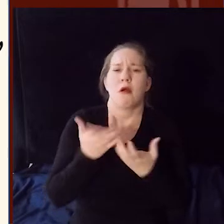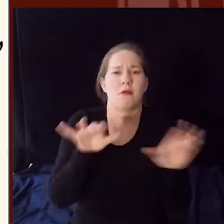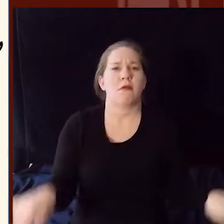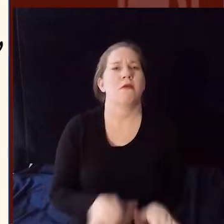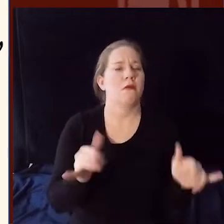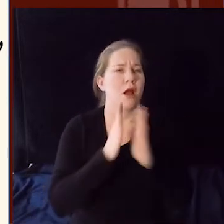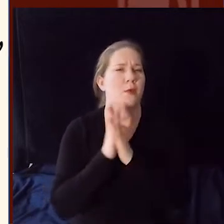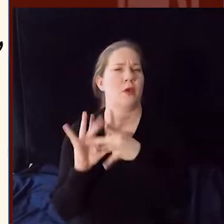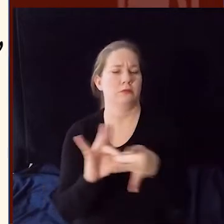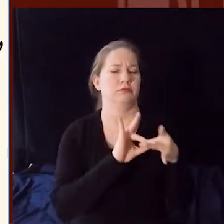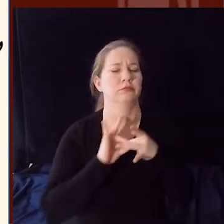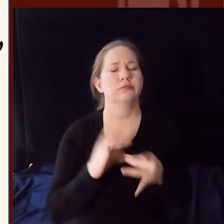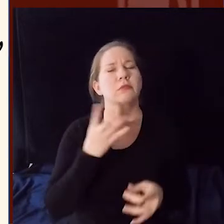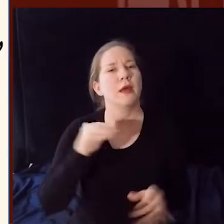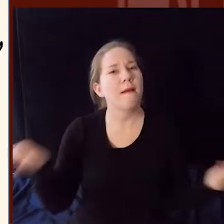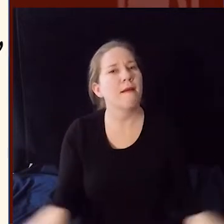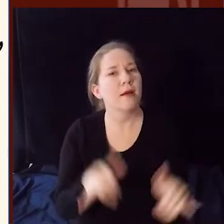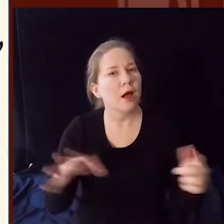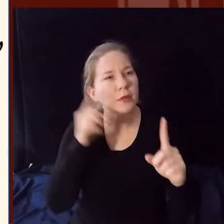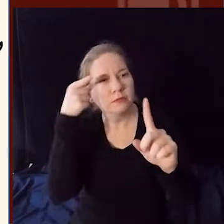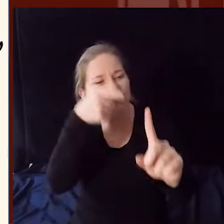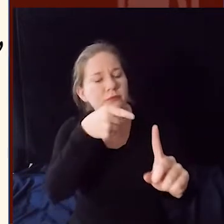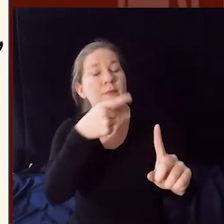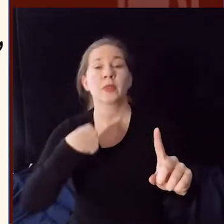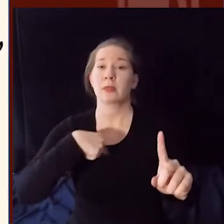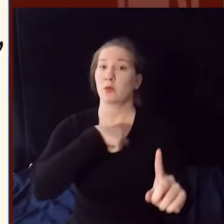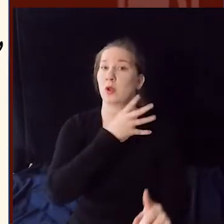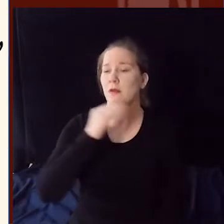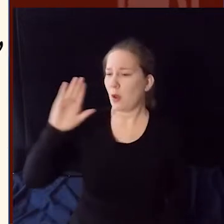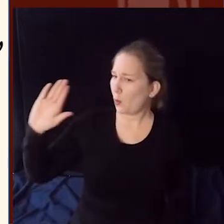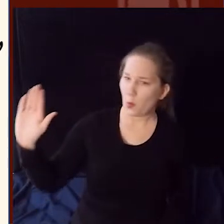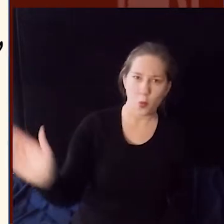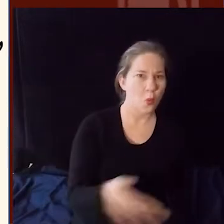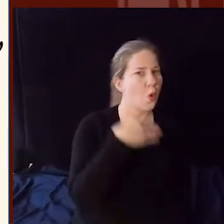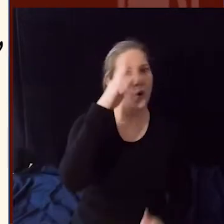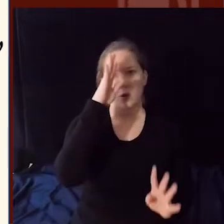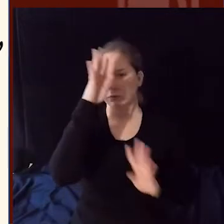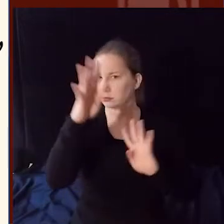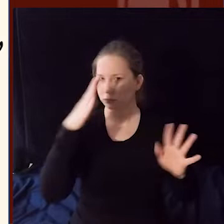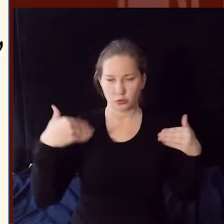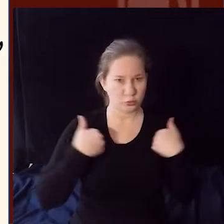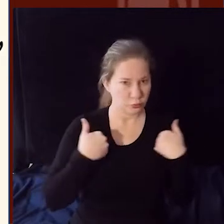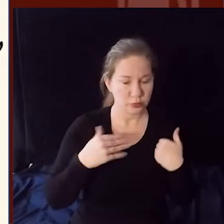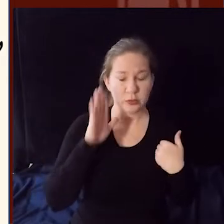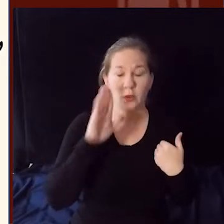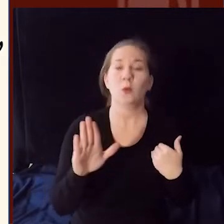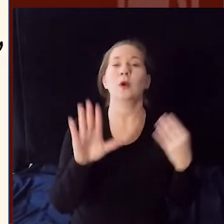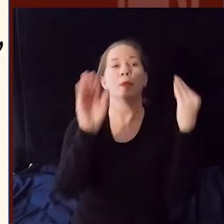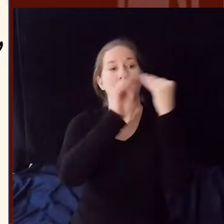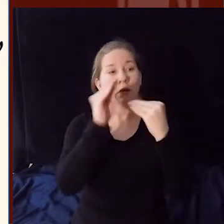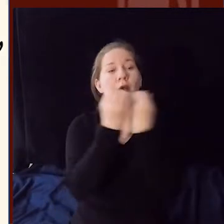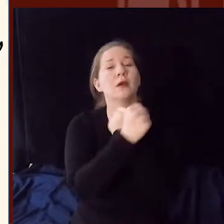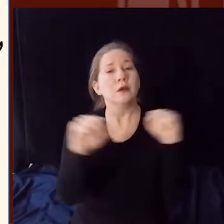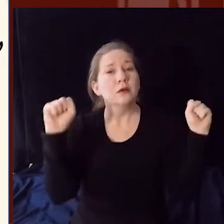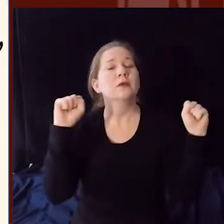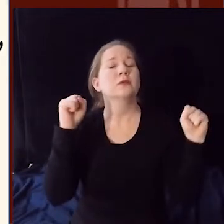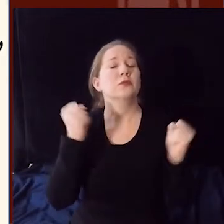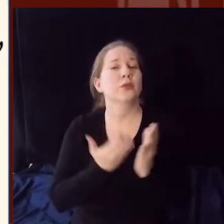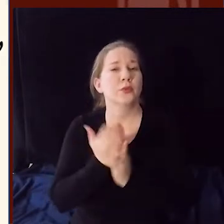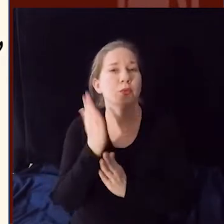mission, that we and the whole creation might be restored and renewed through Jesus Christ our